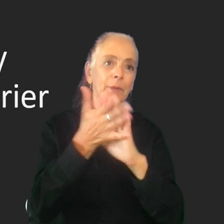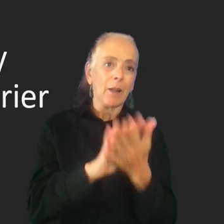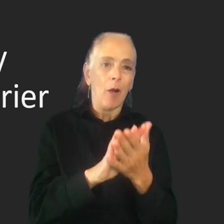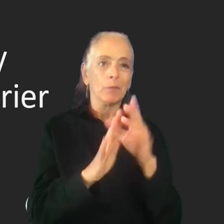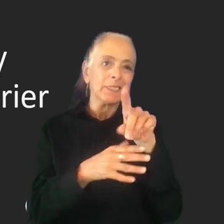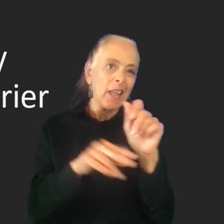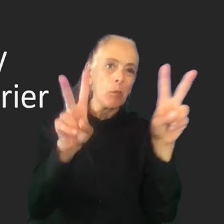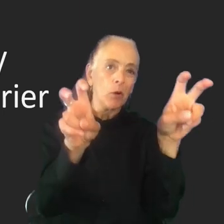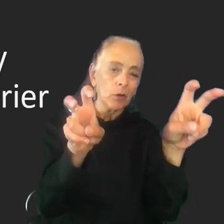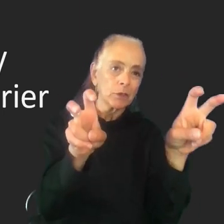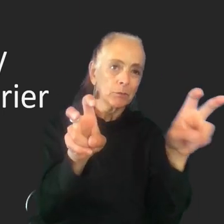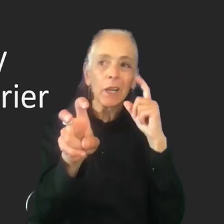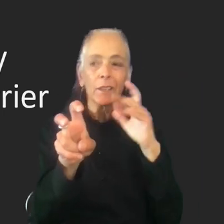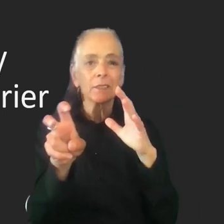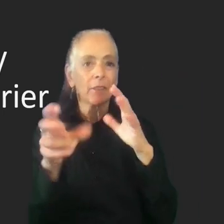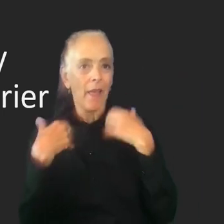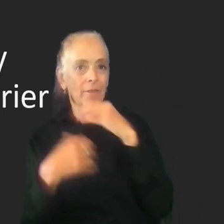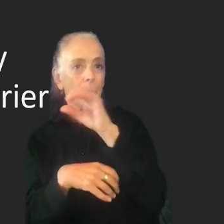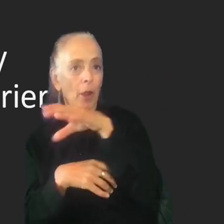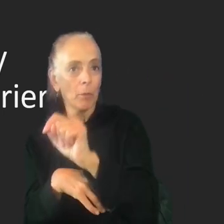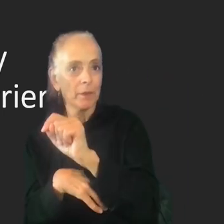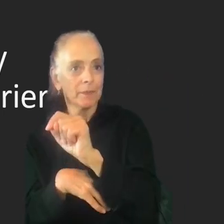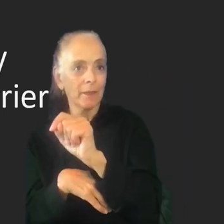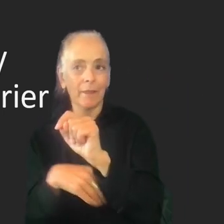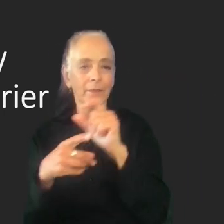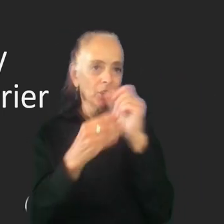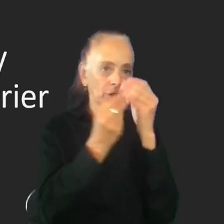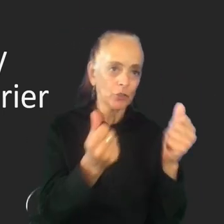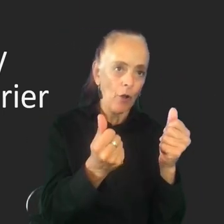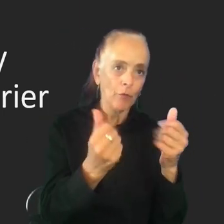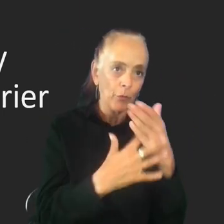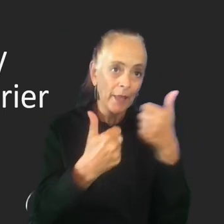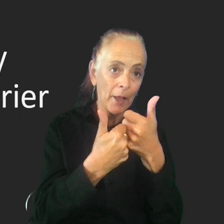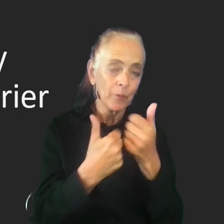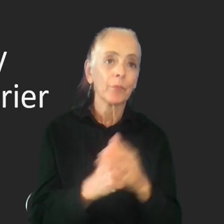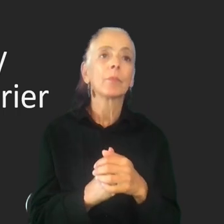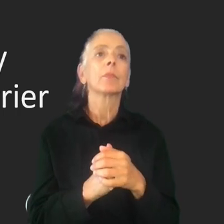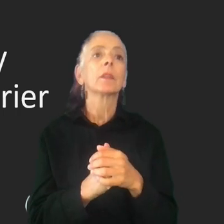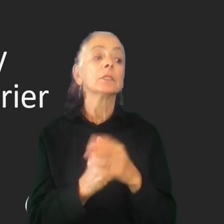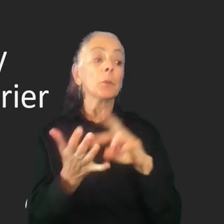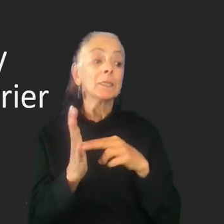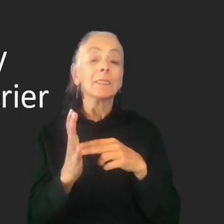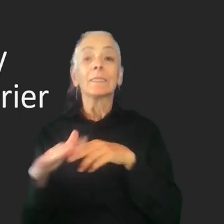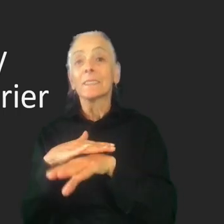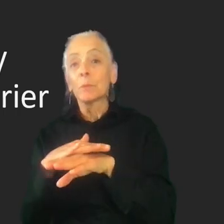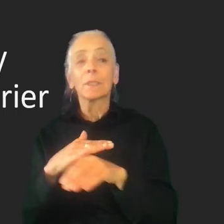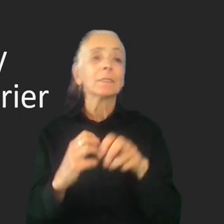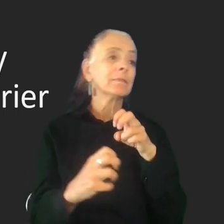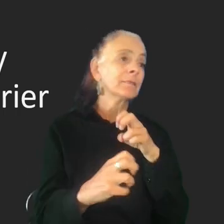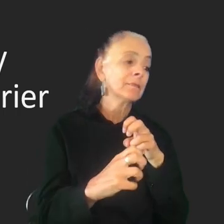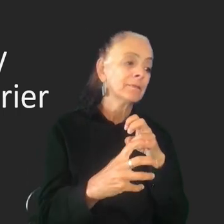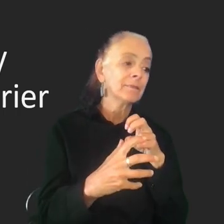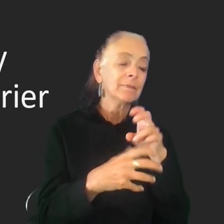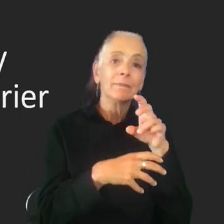so while difficulty and accessibility don't mean exactly the same thing they are intimately related there's no